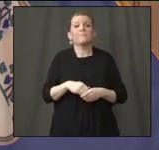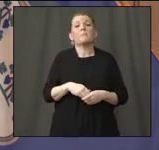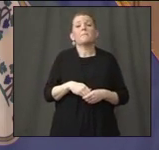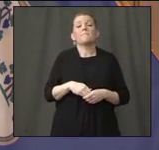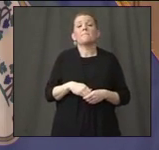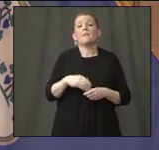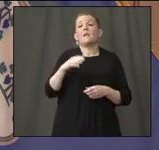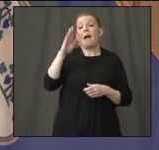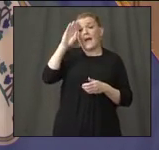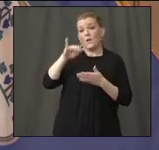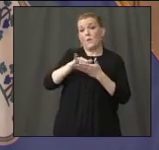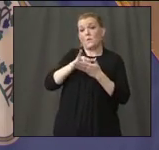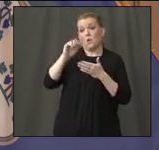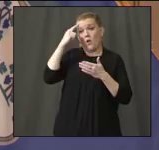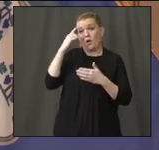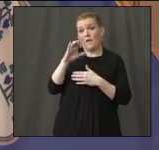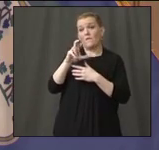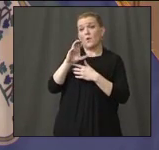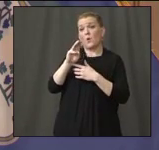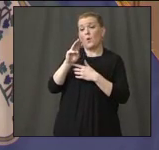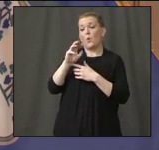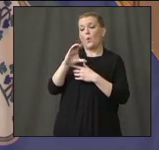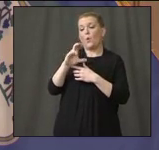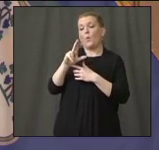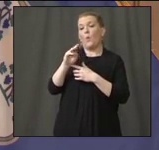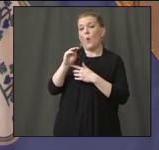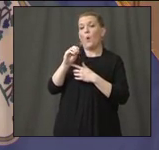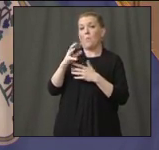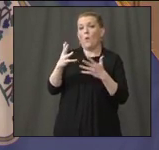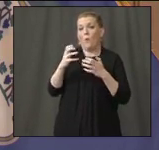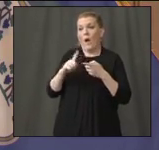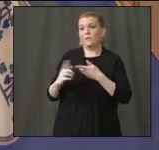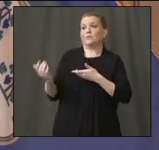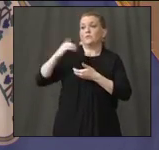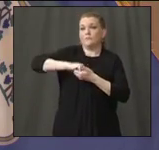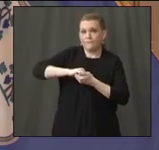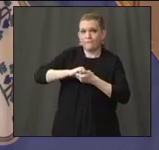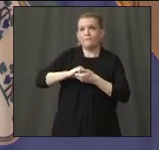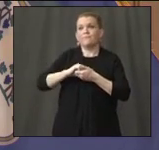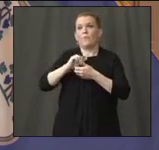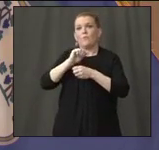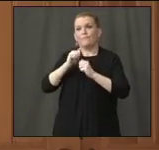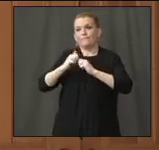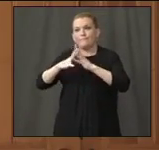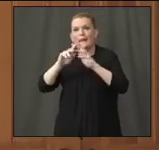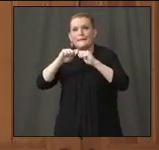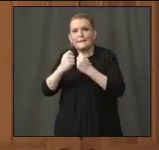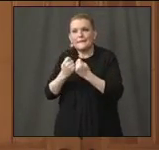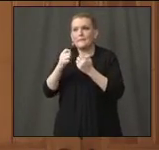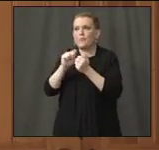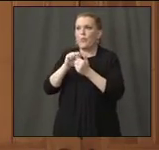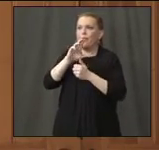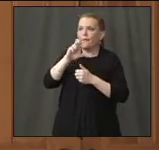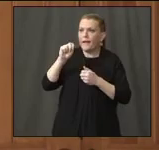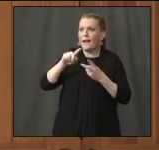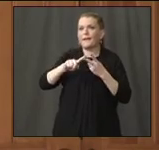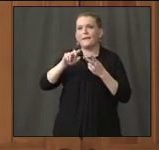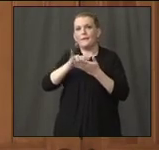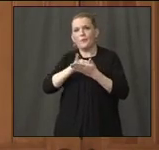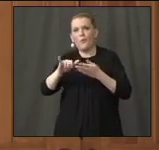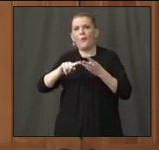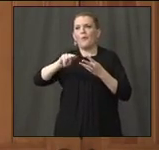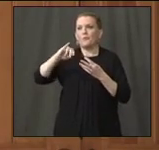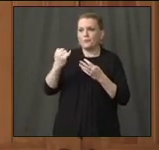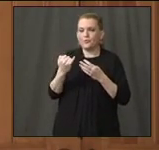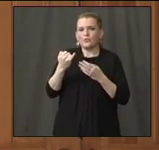this, but still to be determined. Anything else on that, Josh? Yeah, just to add, our team at Department of Public Health has been working